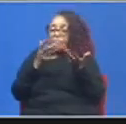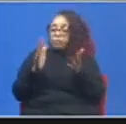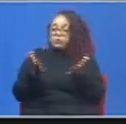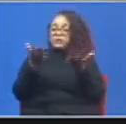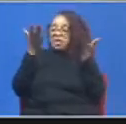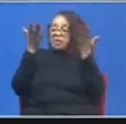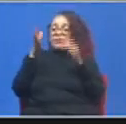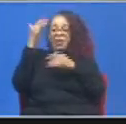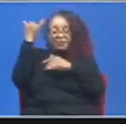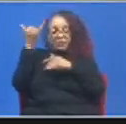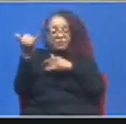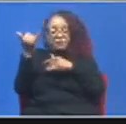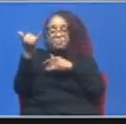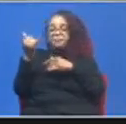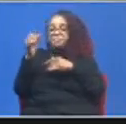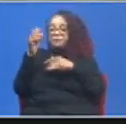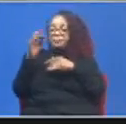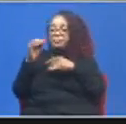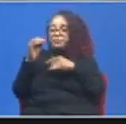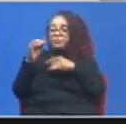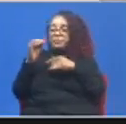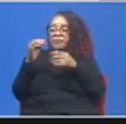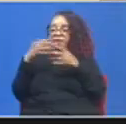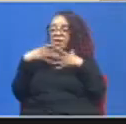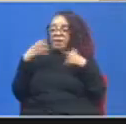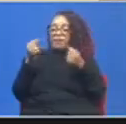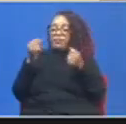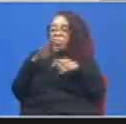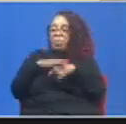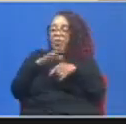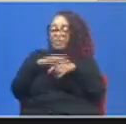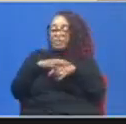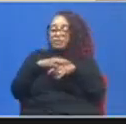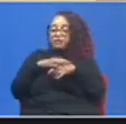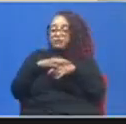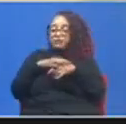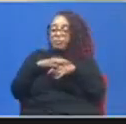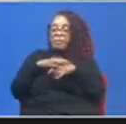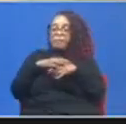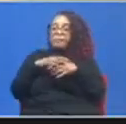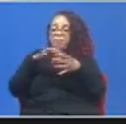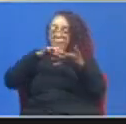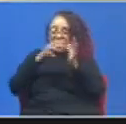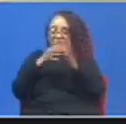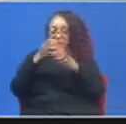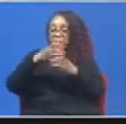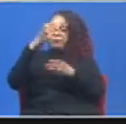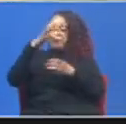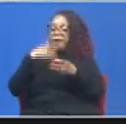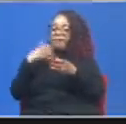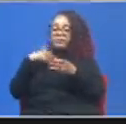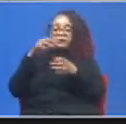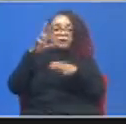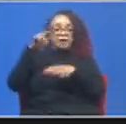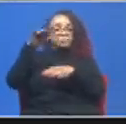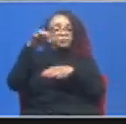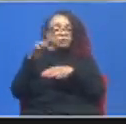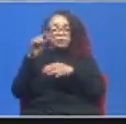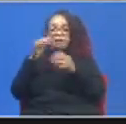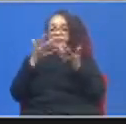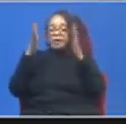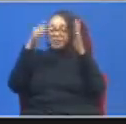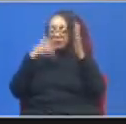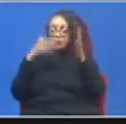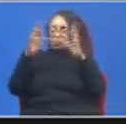their ideas, held alongside the Scale Up Africa CAS Summit by the Nation Media Group. The event has